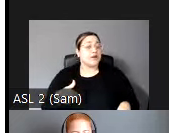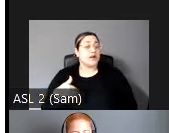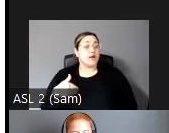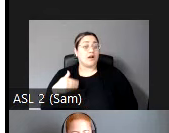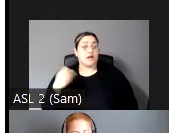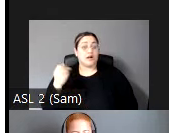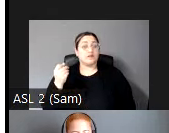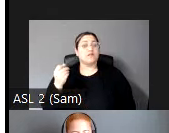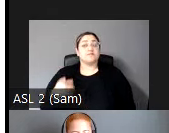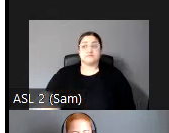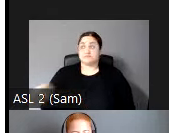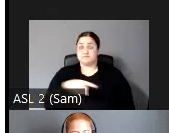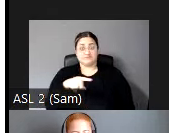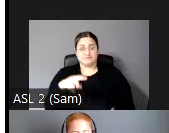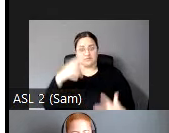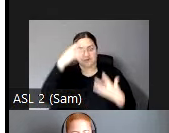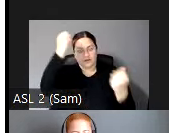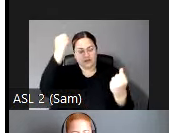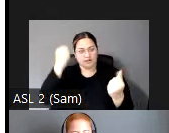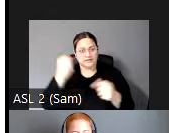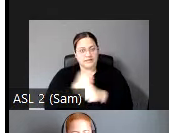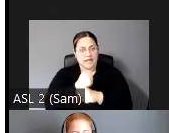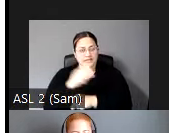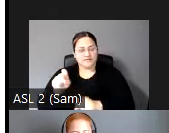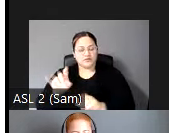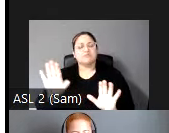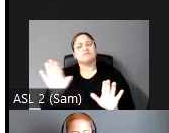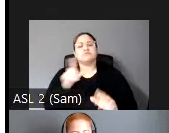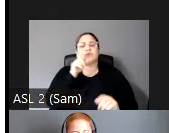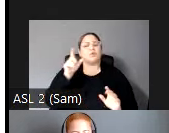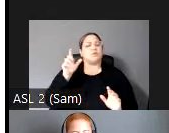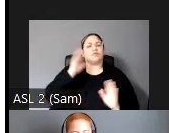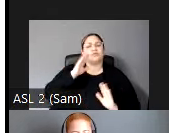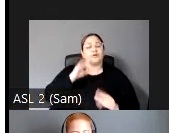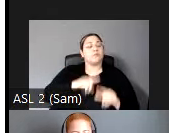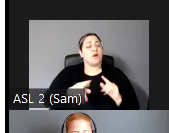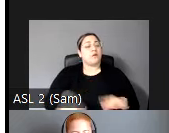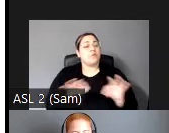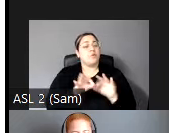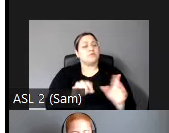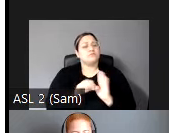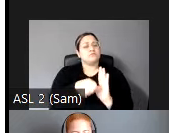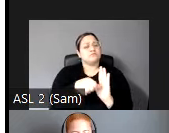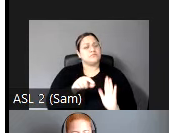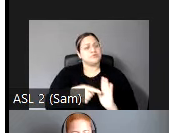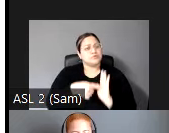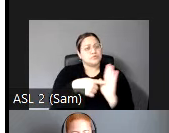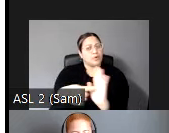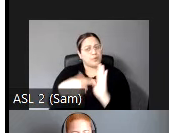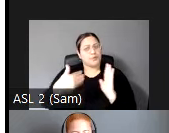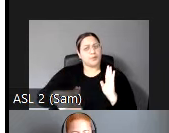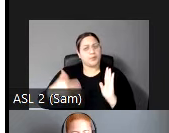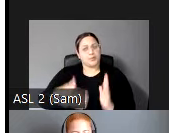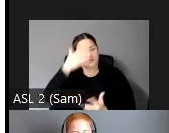the numbers that I'm going to be talking about. We really just do this to help illuminate the huge issue that dementia